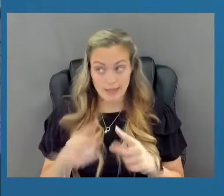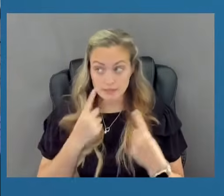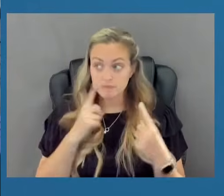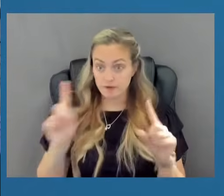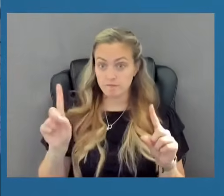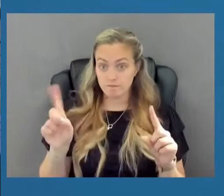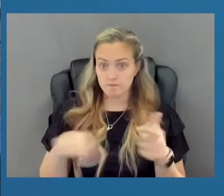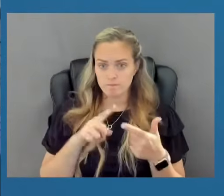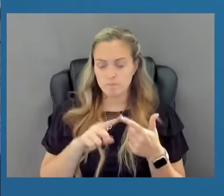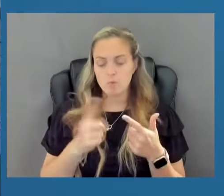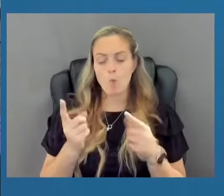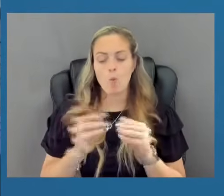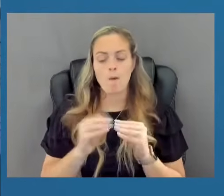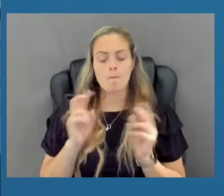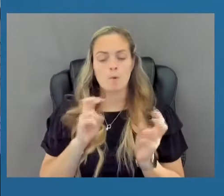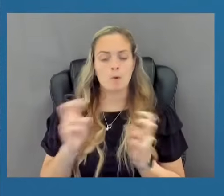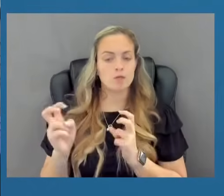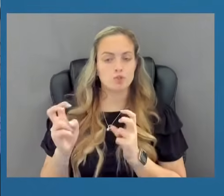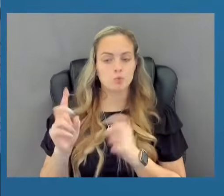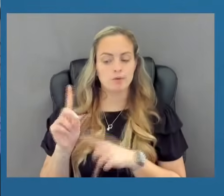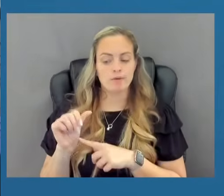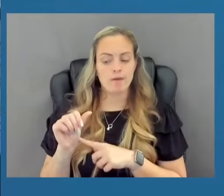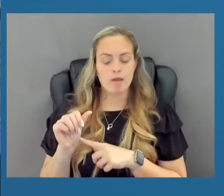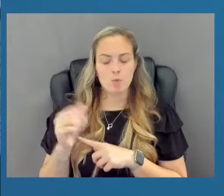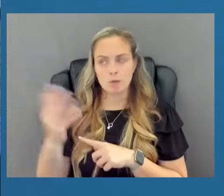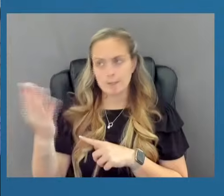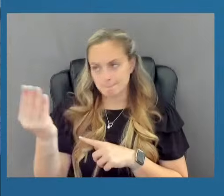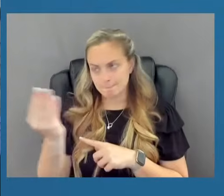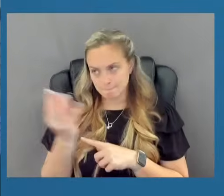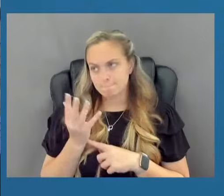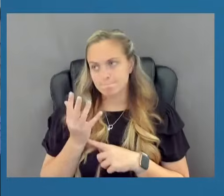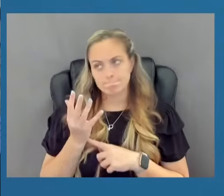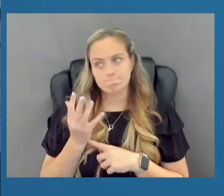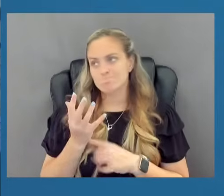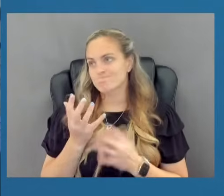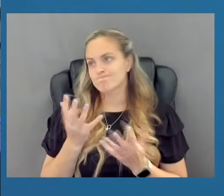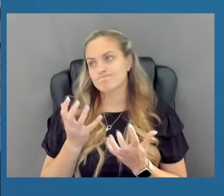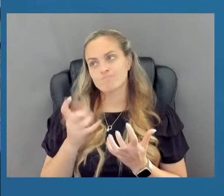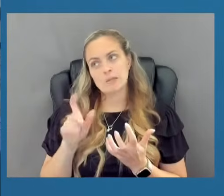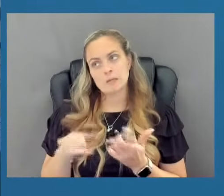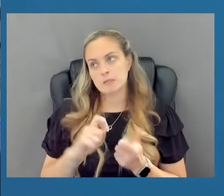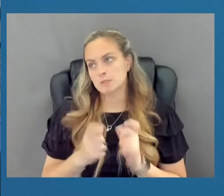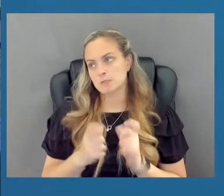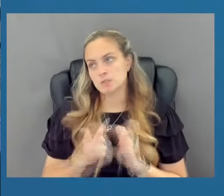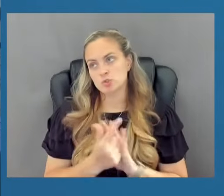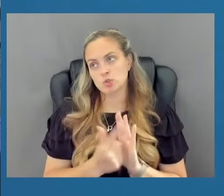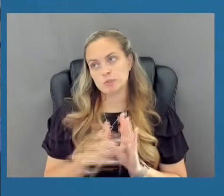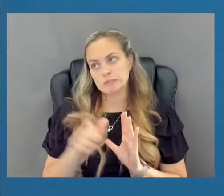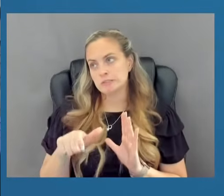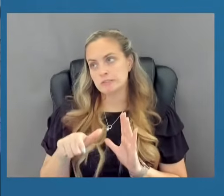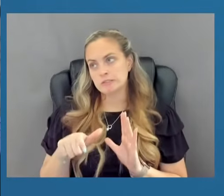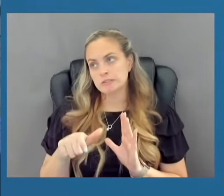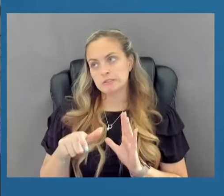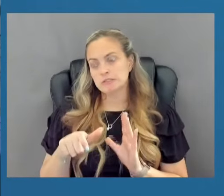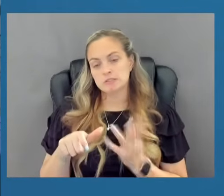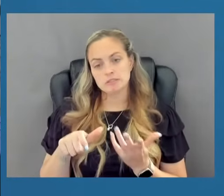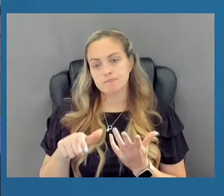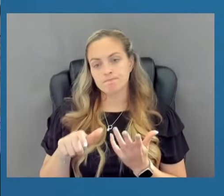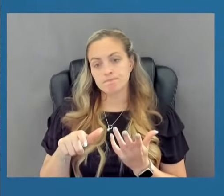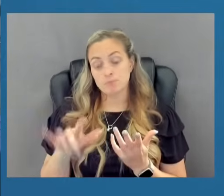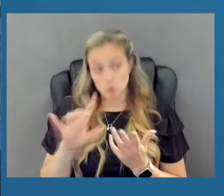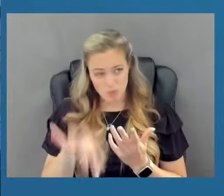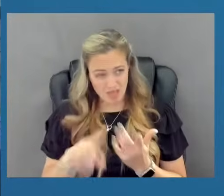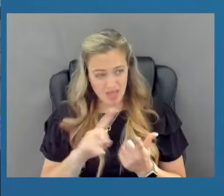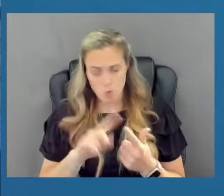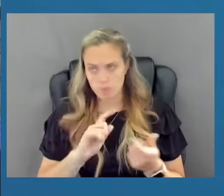there's one more issue that our district attorneys came to us and begged us to change. So if you could just do this, it'll make a